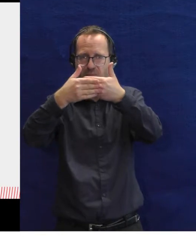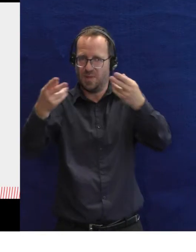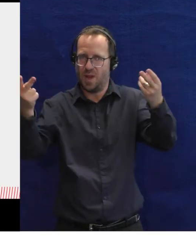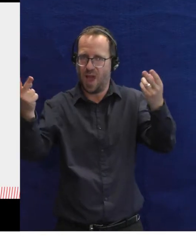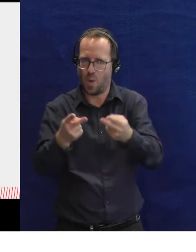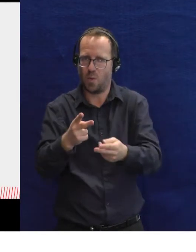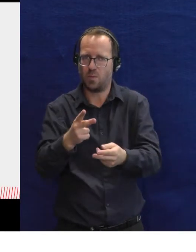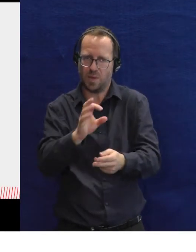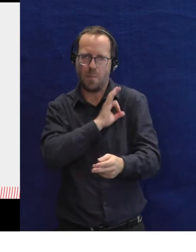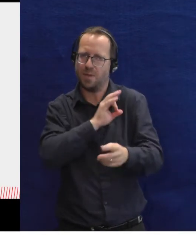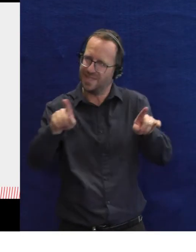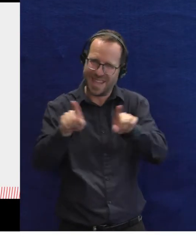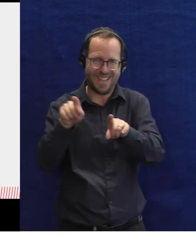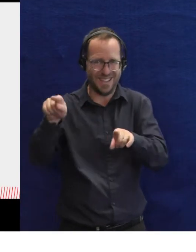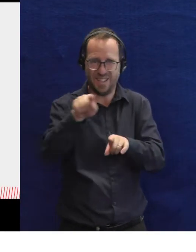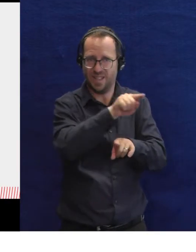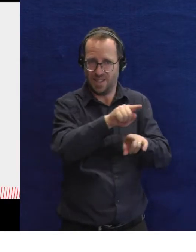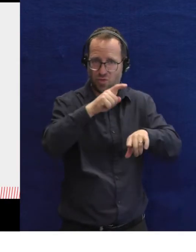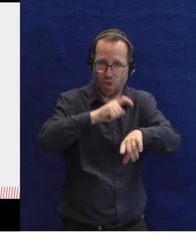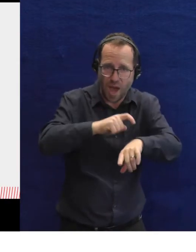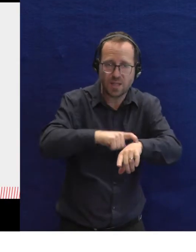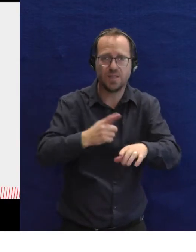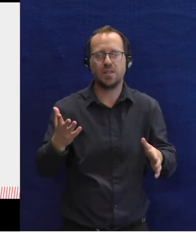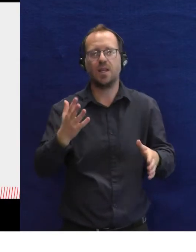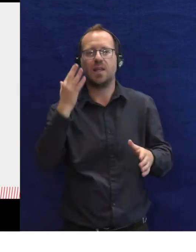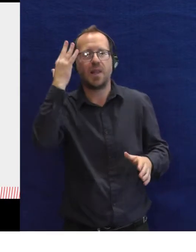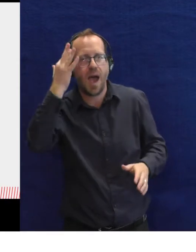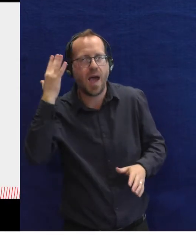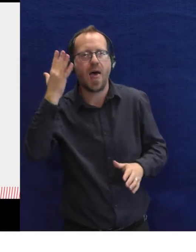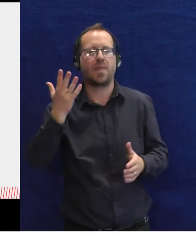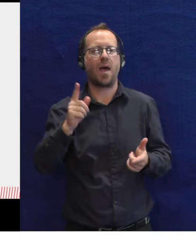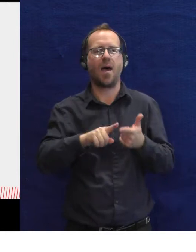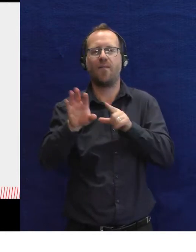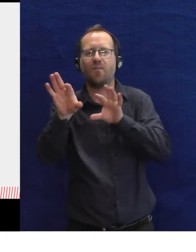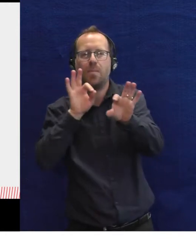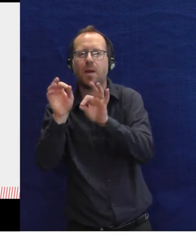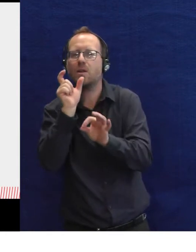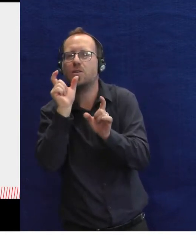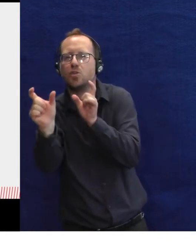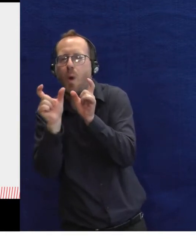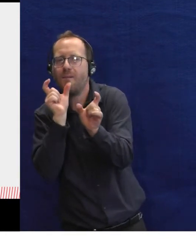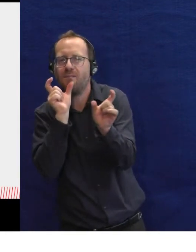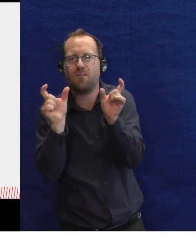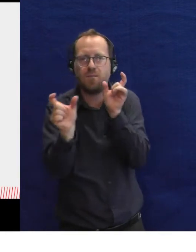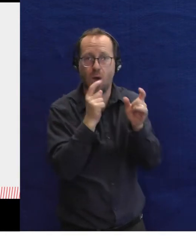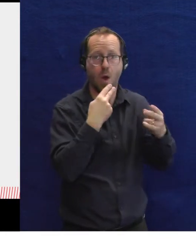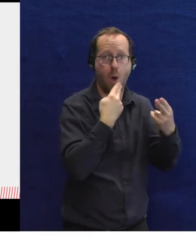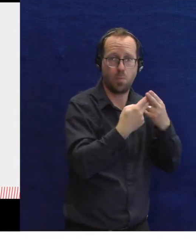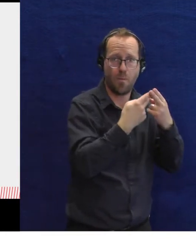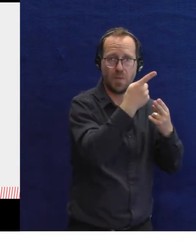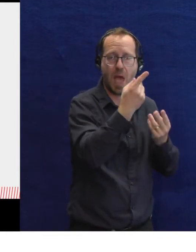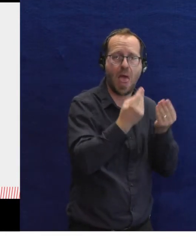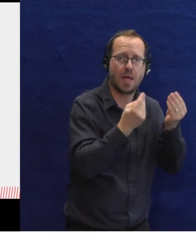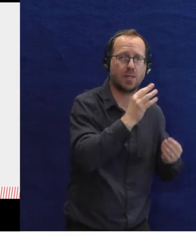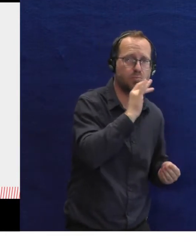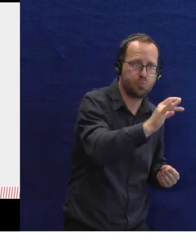mood of the movie. Should I adapt my voice? Should I adapt the words which I'm using? Or should I be